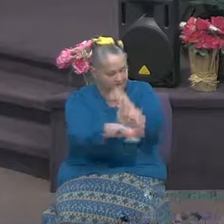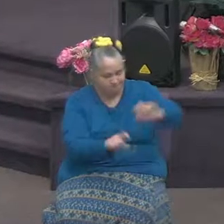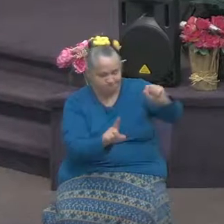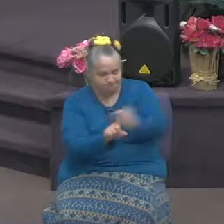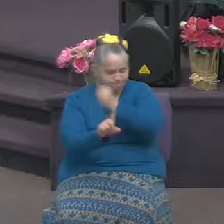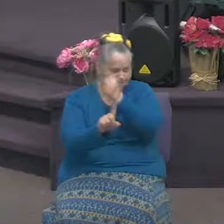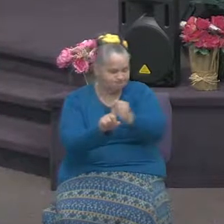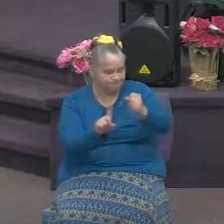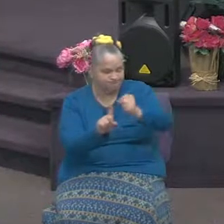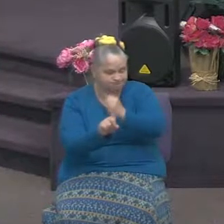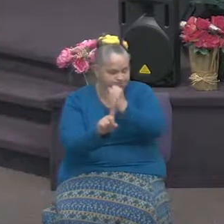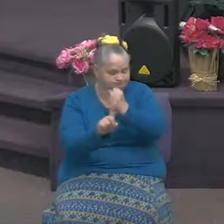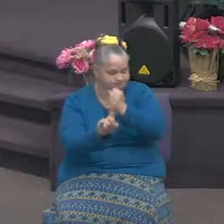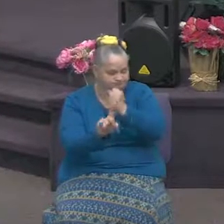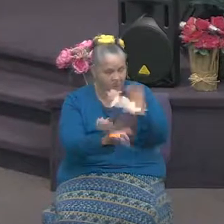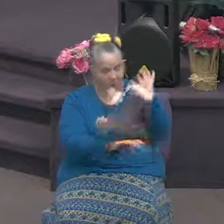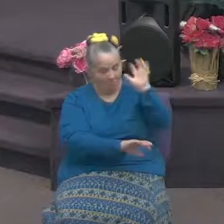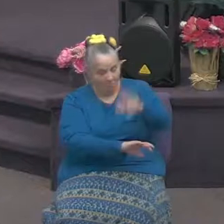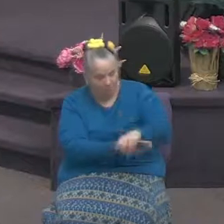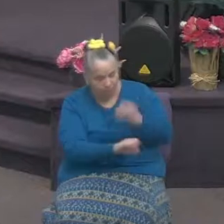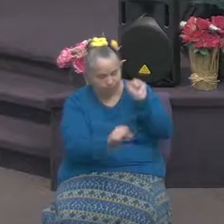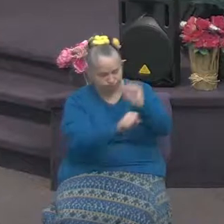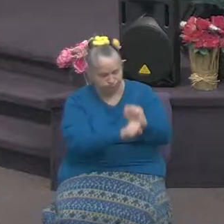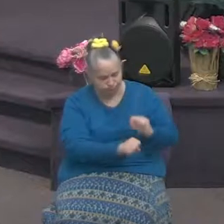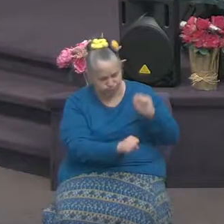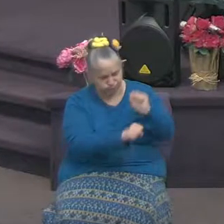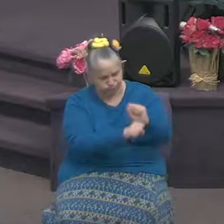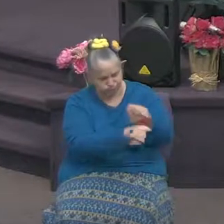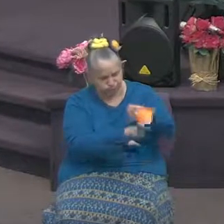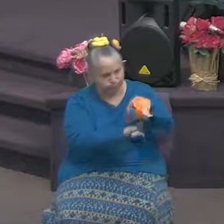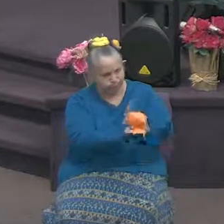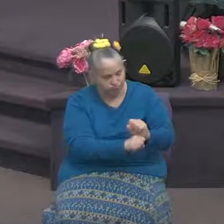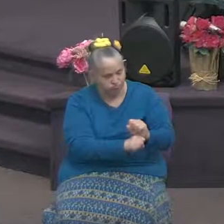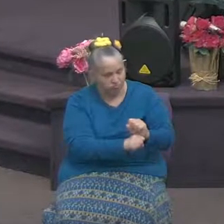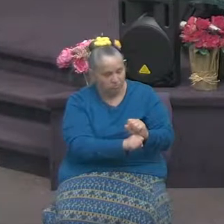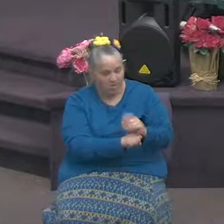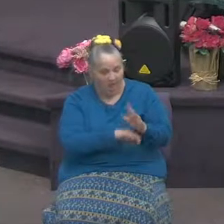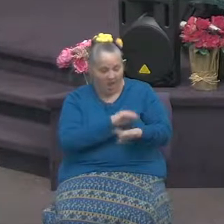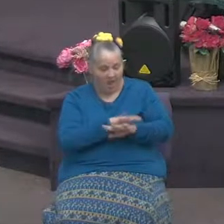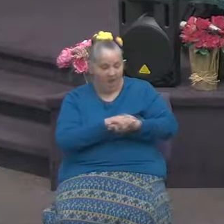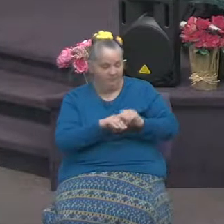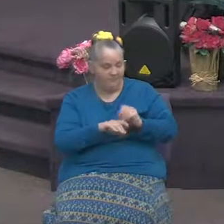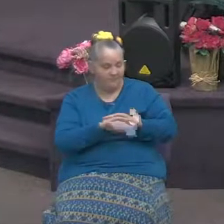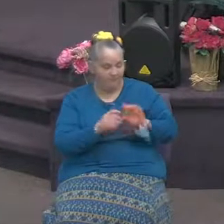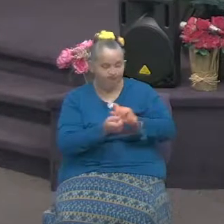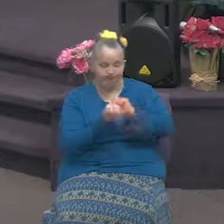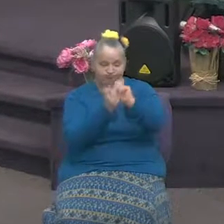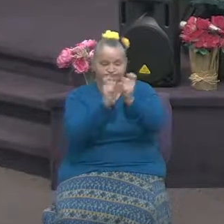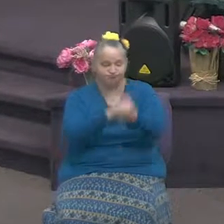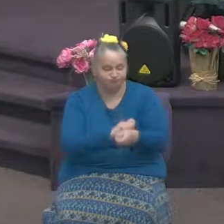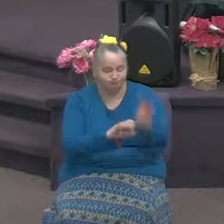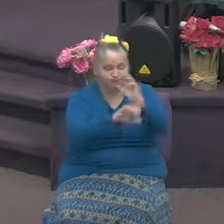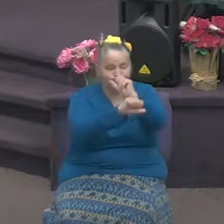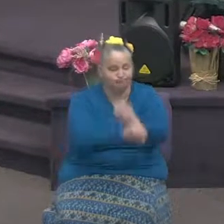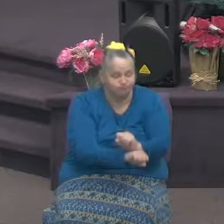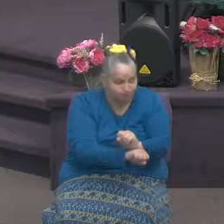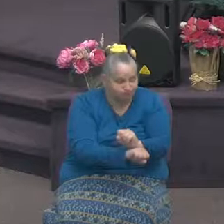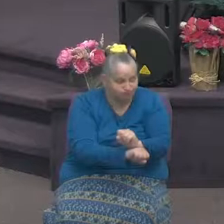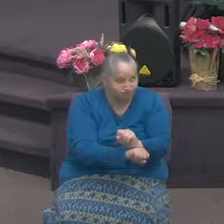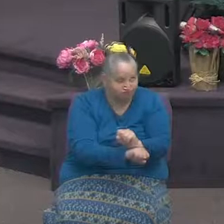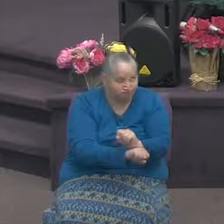beaten, forced to do labor. That comfort had now turned to slavery.